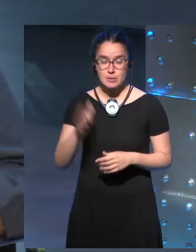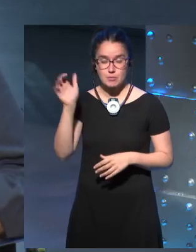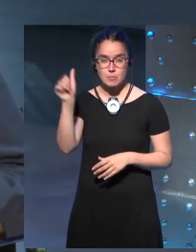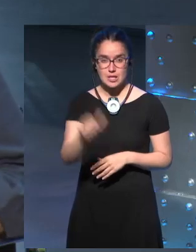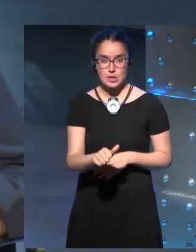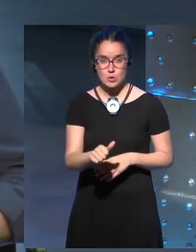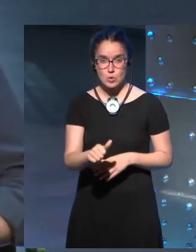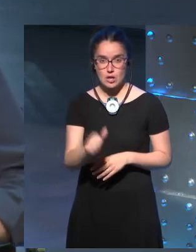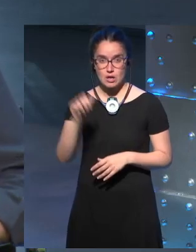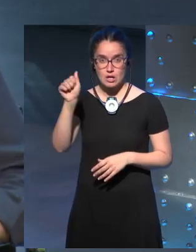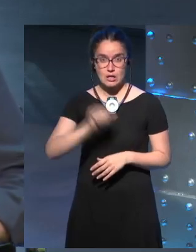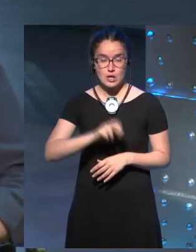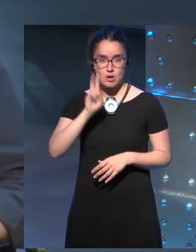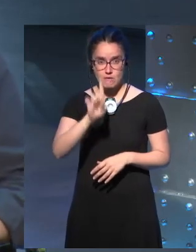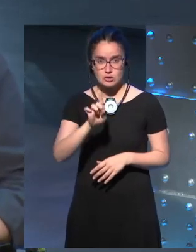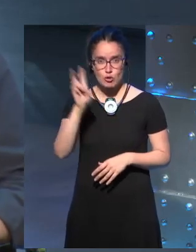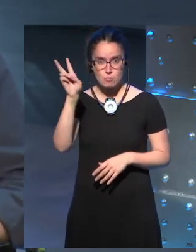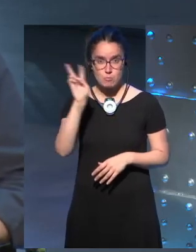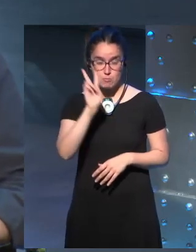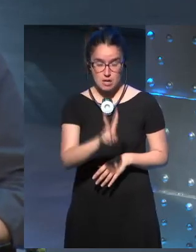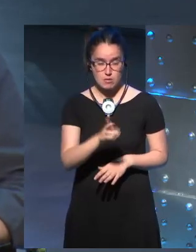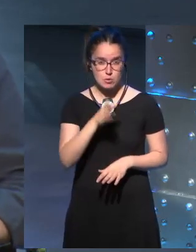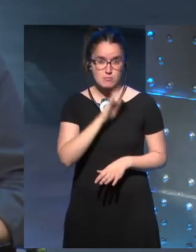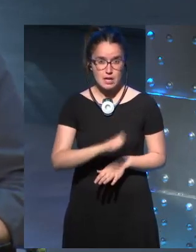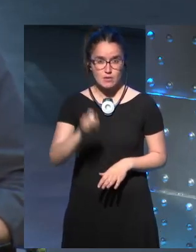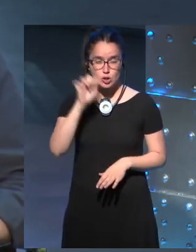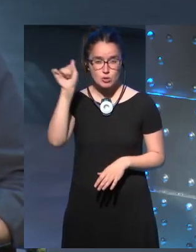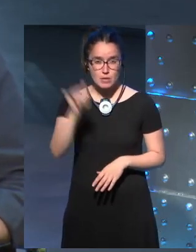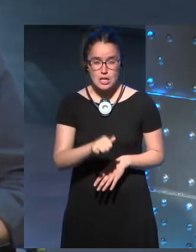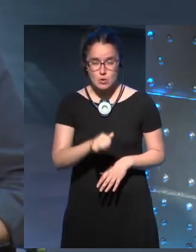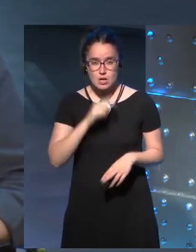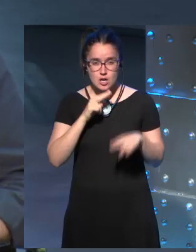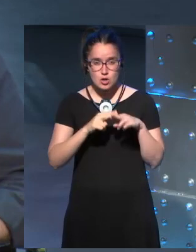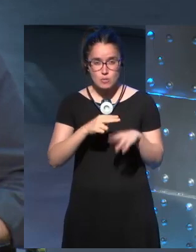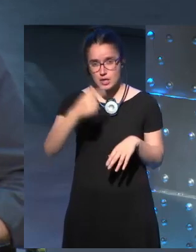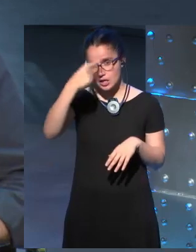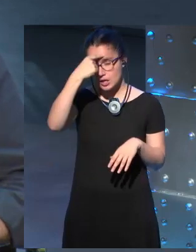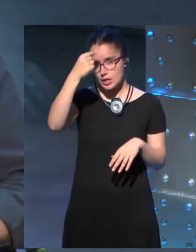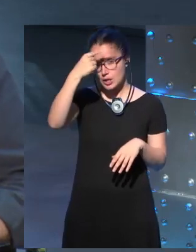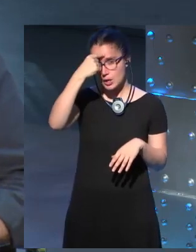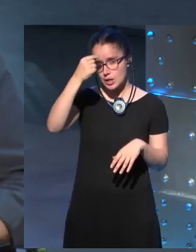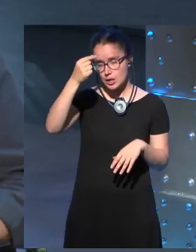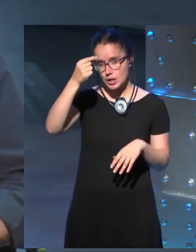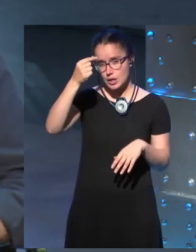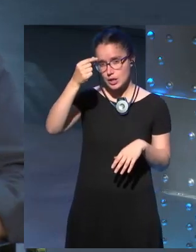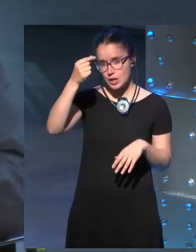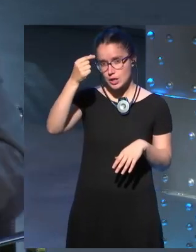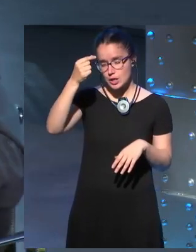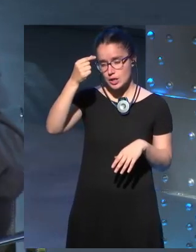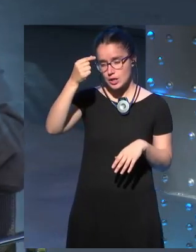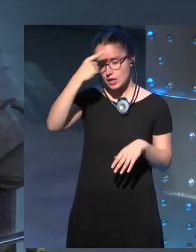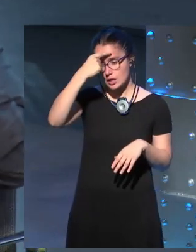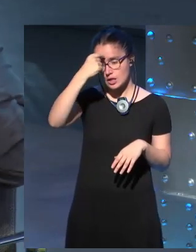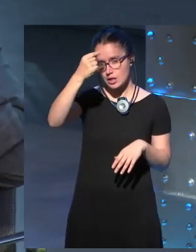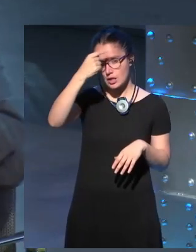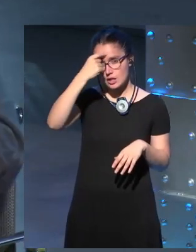please watch it, because it's wonderful, called Zidane, Un portrait du 21e siècle. Zidane, Portrait of the 21st